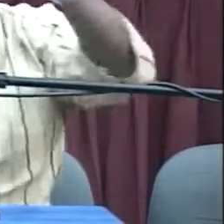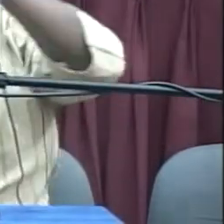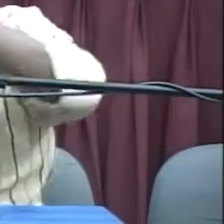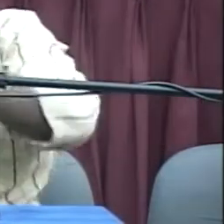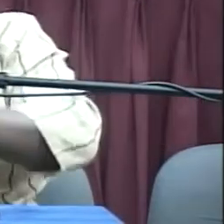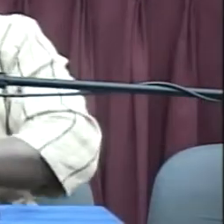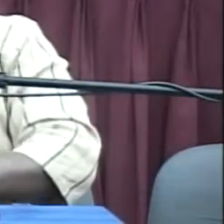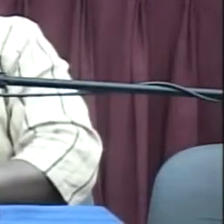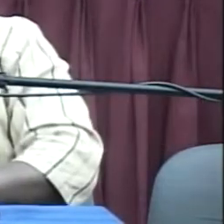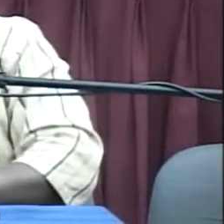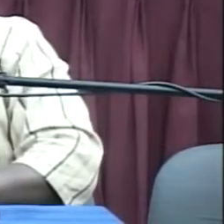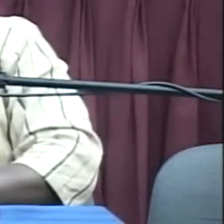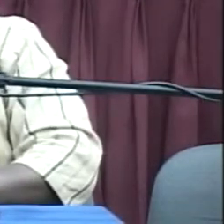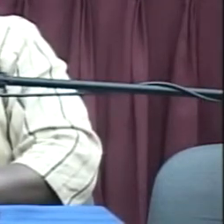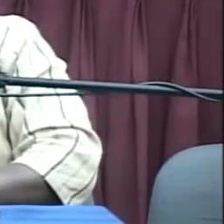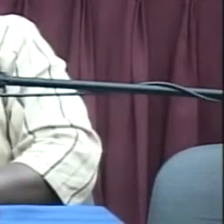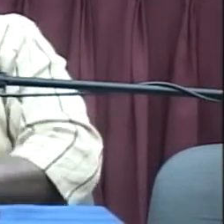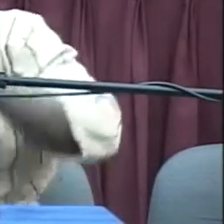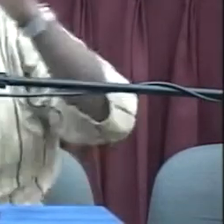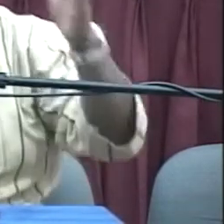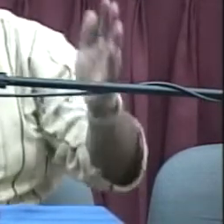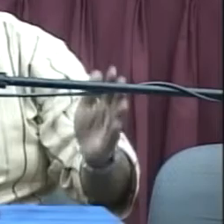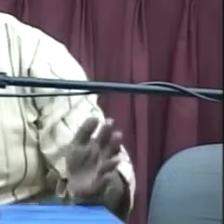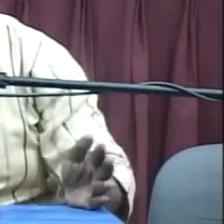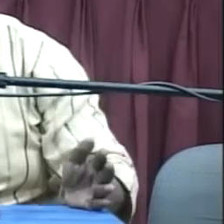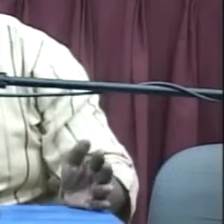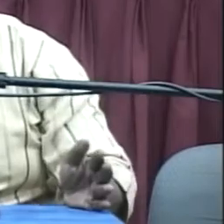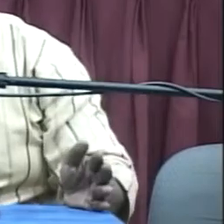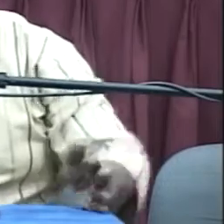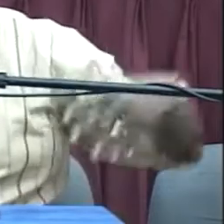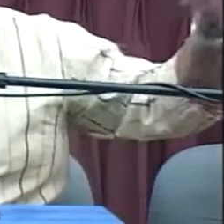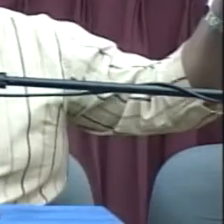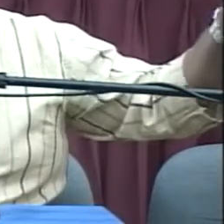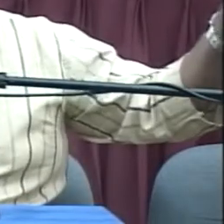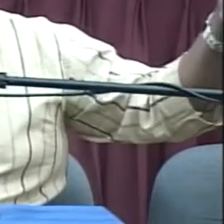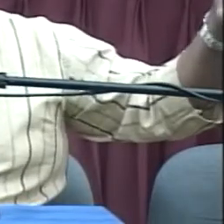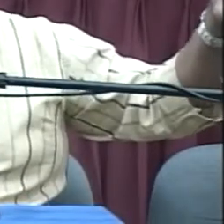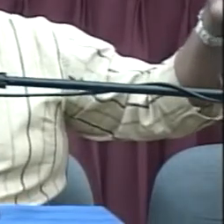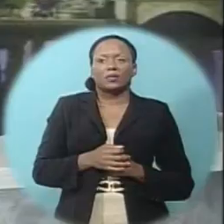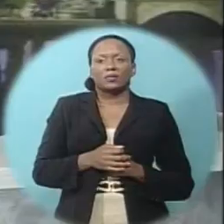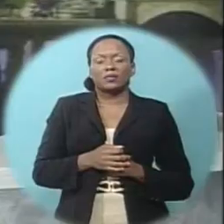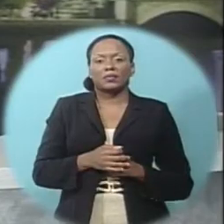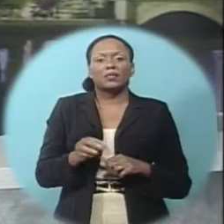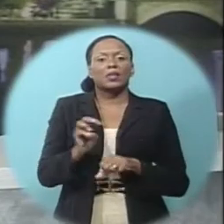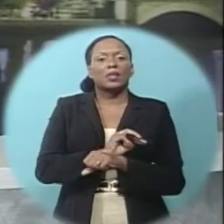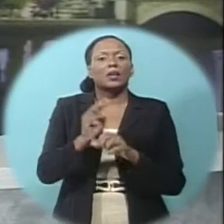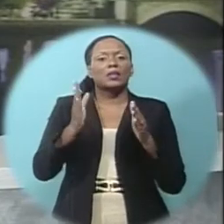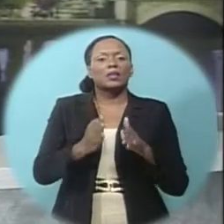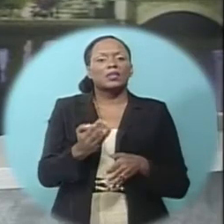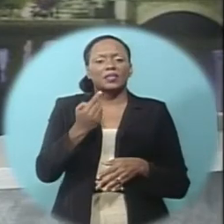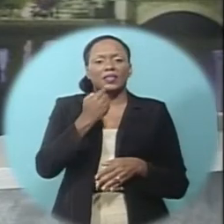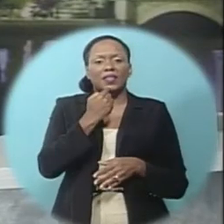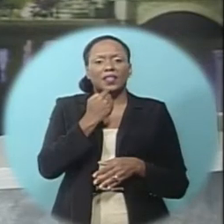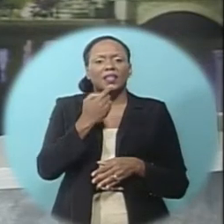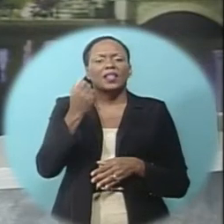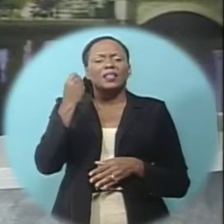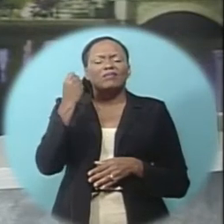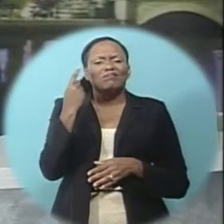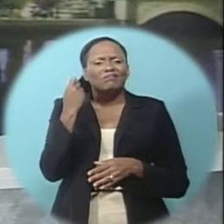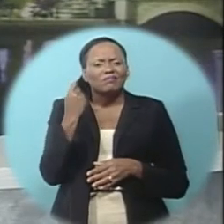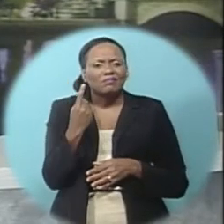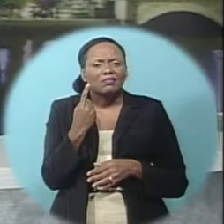But when the incorrect is done sensationally, then everybody is a fool. Minister Jones says